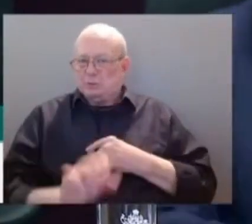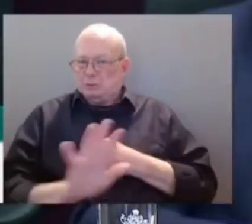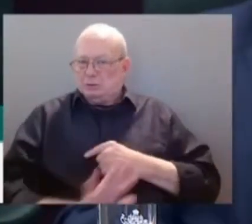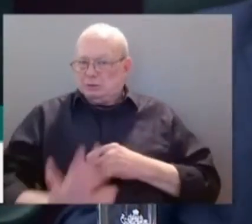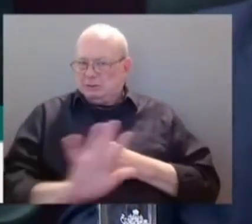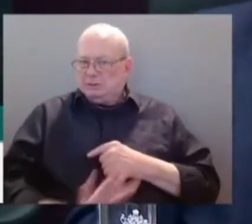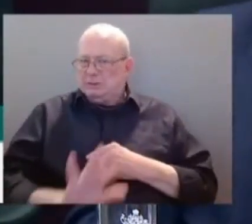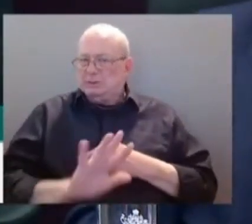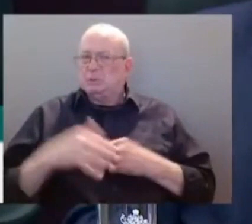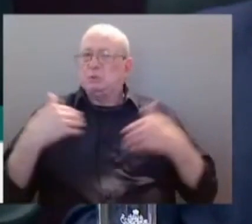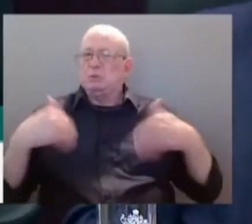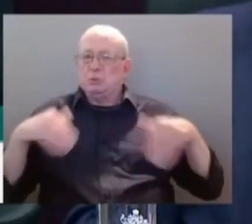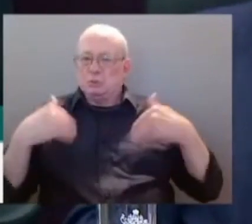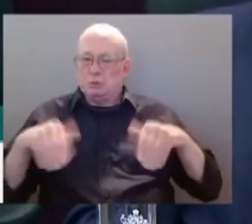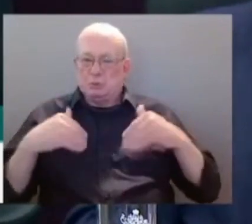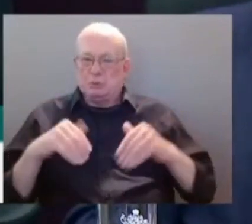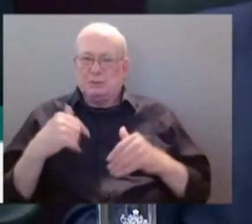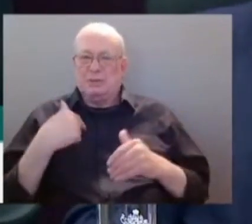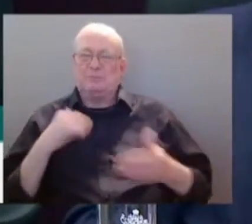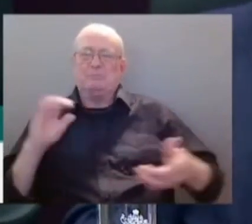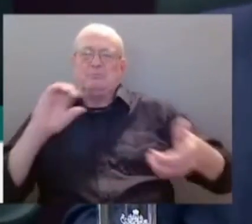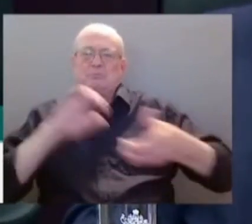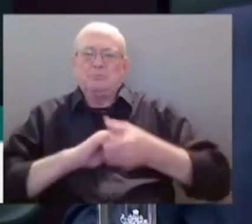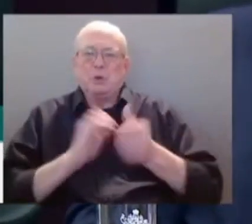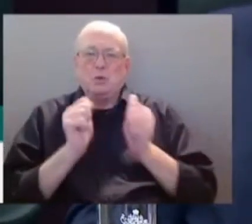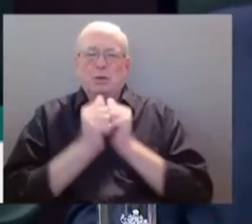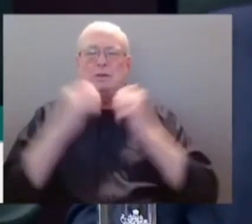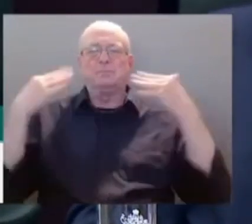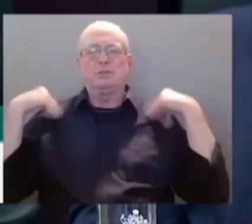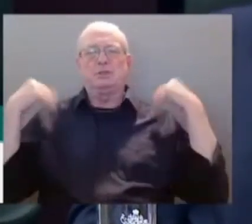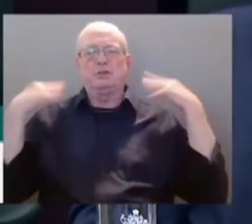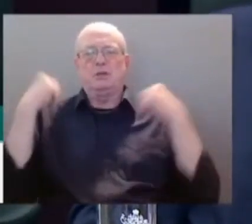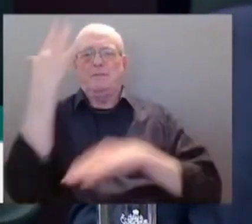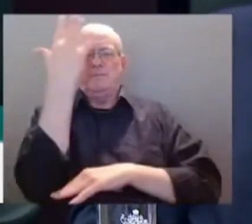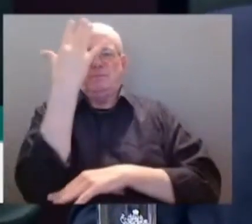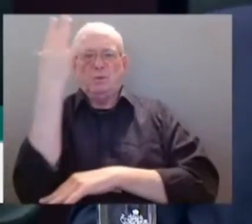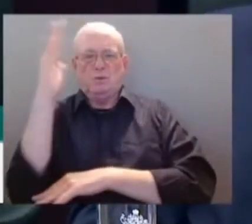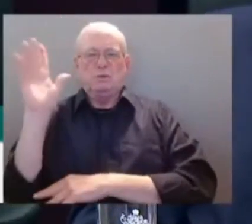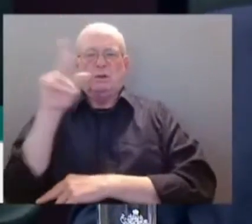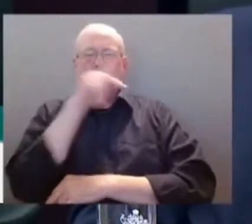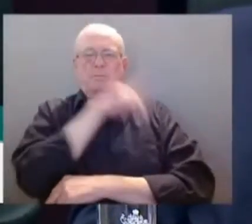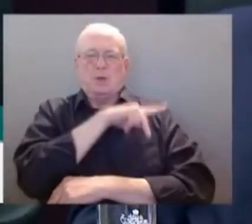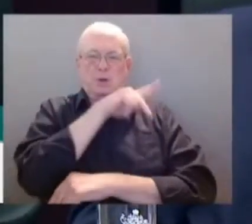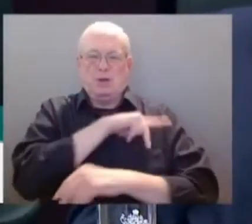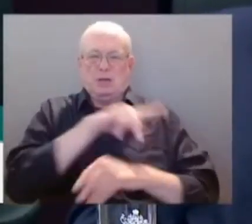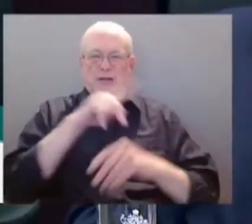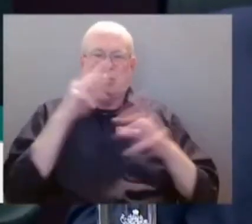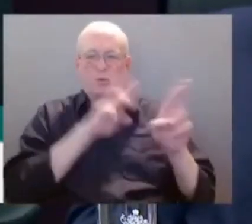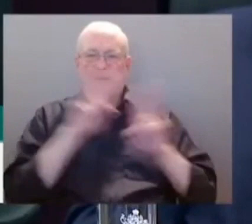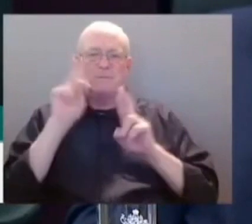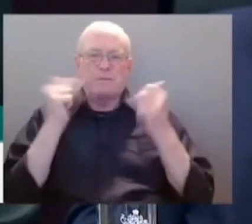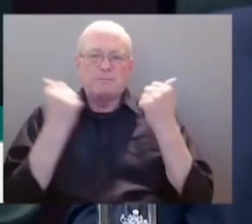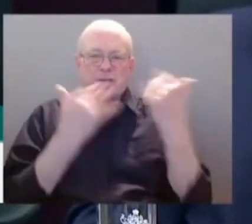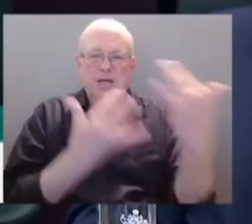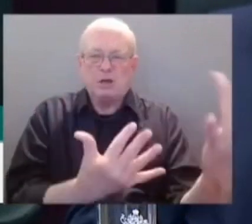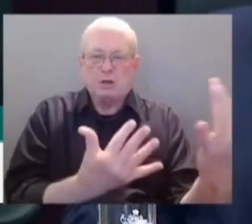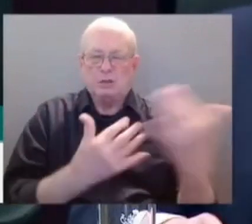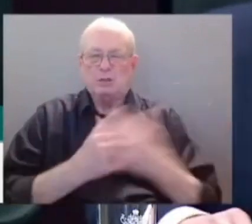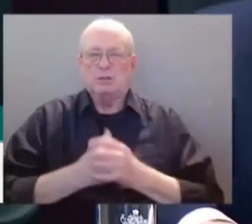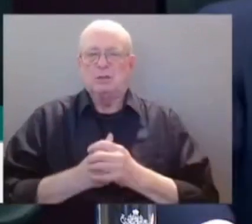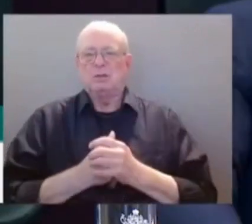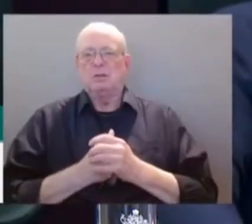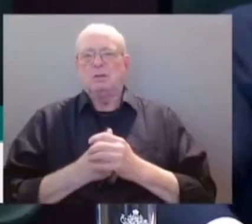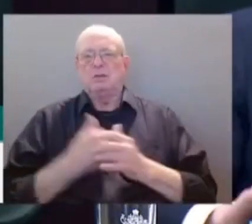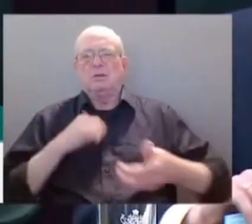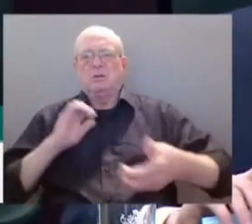Ministries of Forestry and Parks to obviously prepare for wildfire season. We're also working with the Ministry of Public Safety,